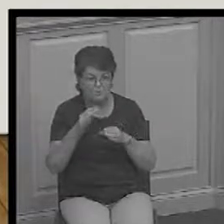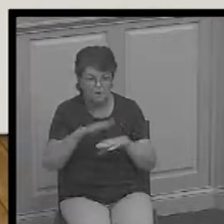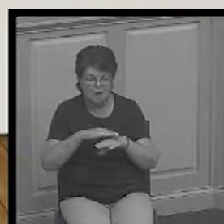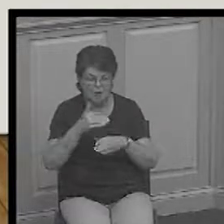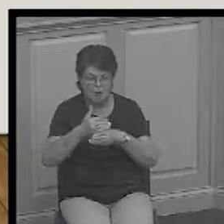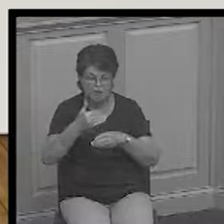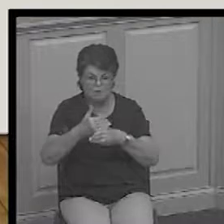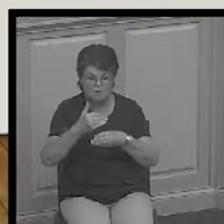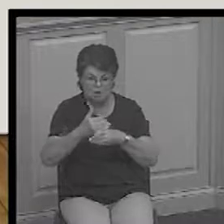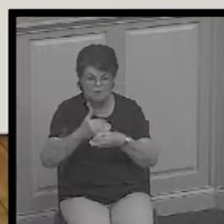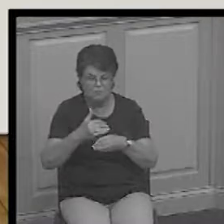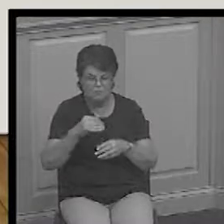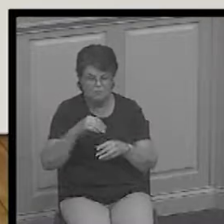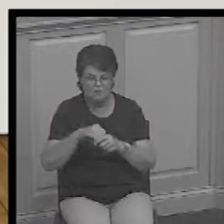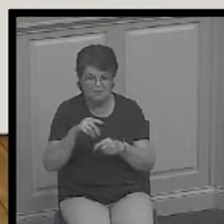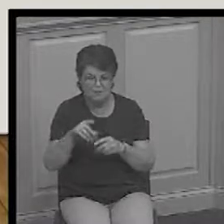guidelines.